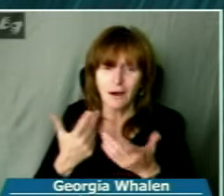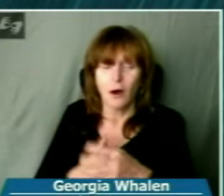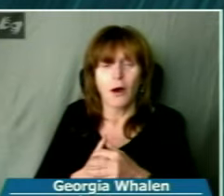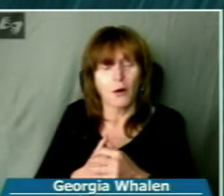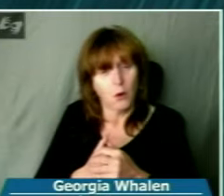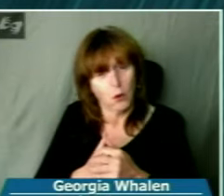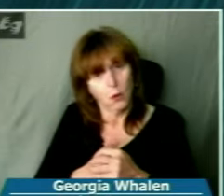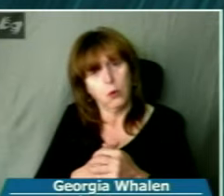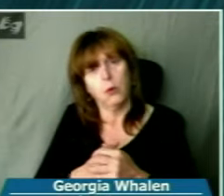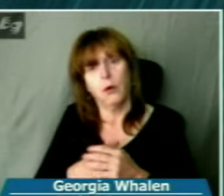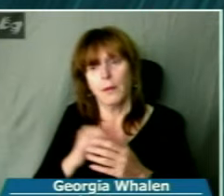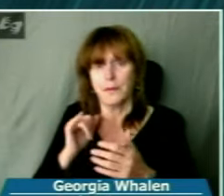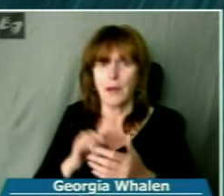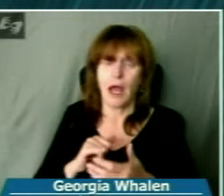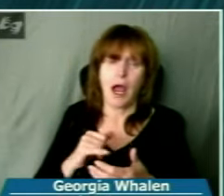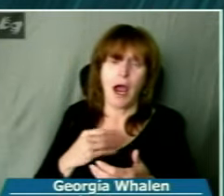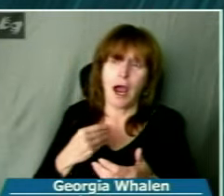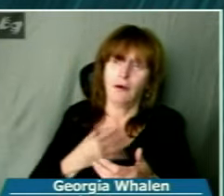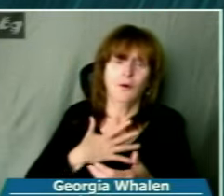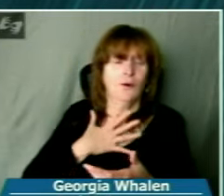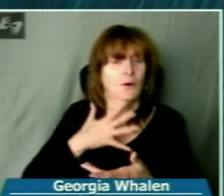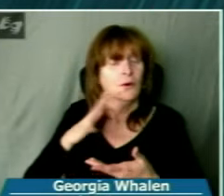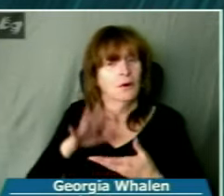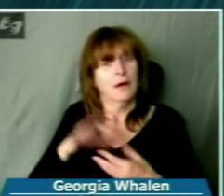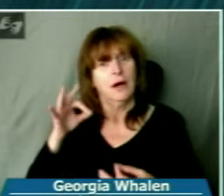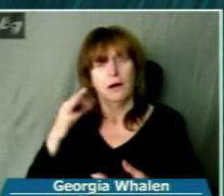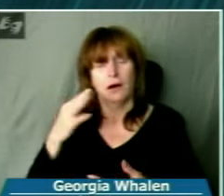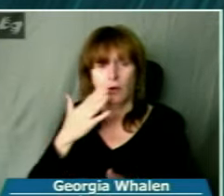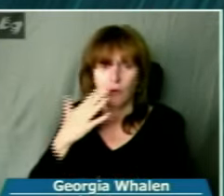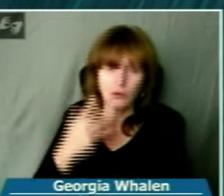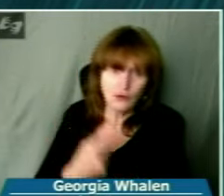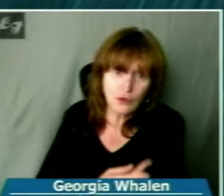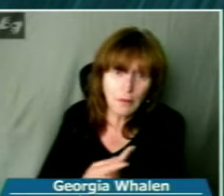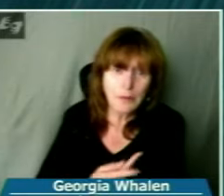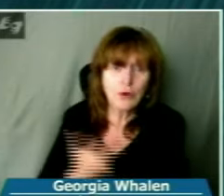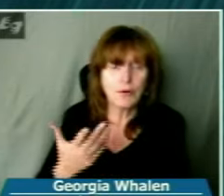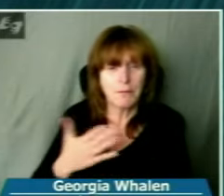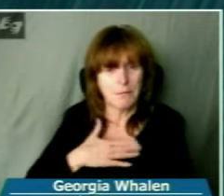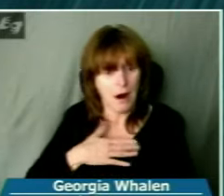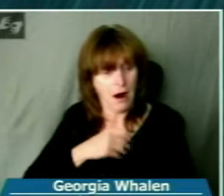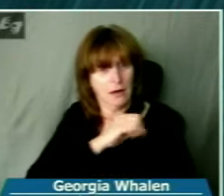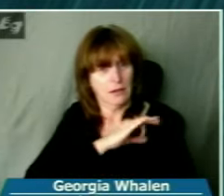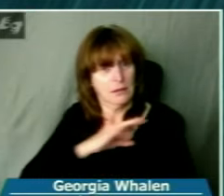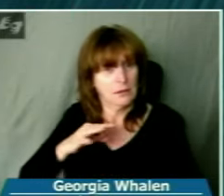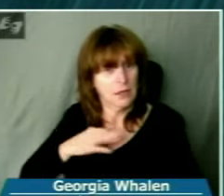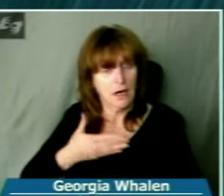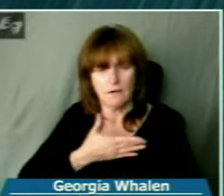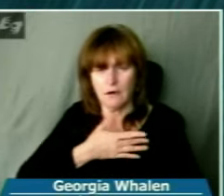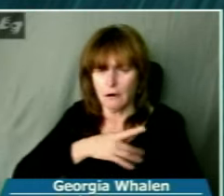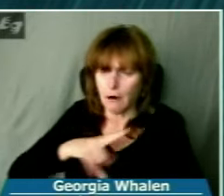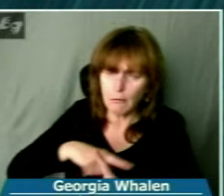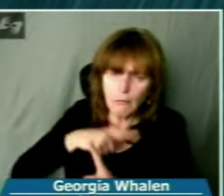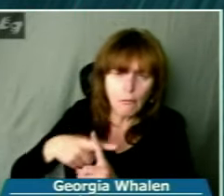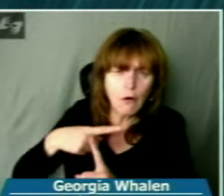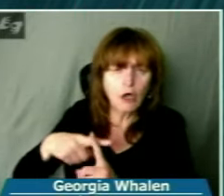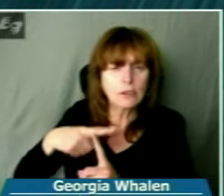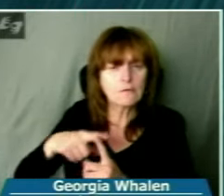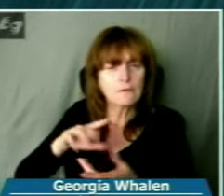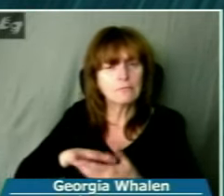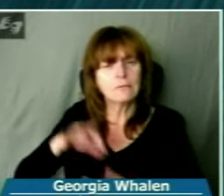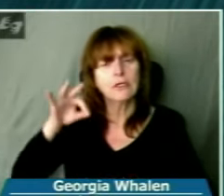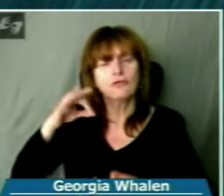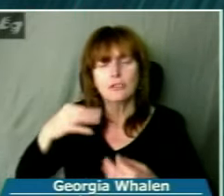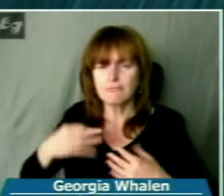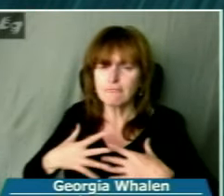the morale of Good Shepherd and my coworkers has been very positive. And we've been trying to make sure that we